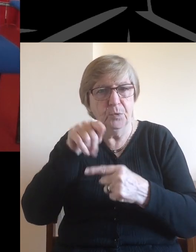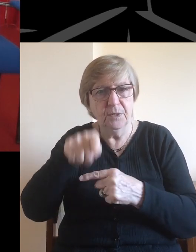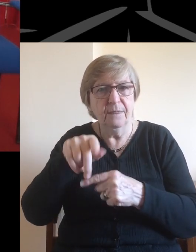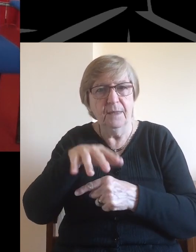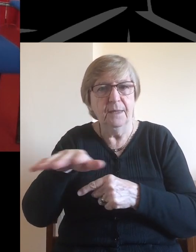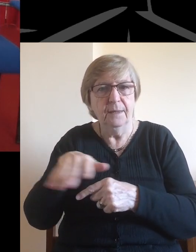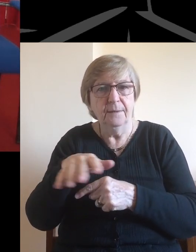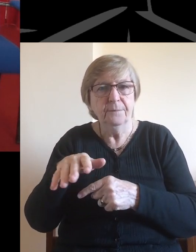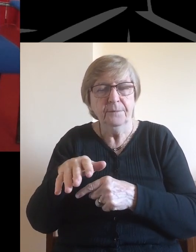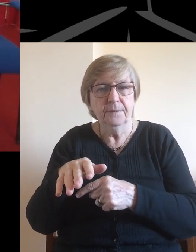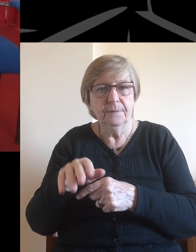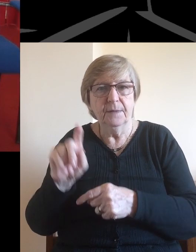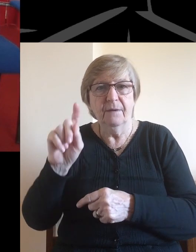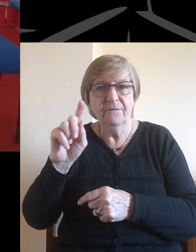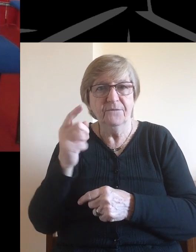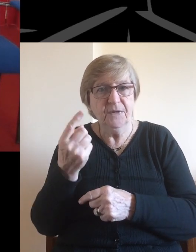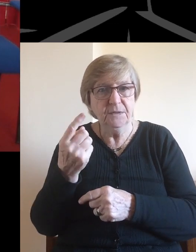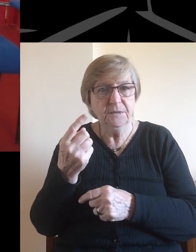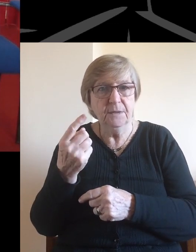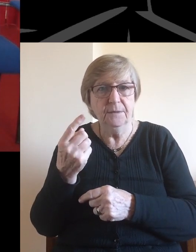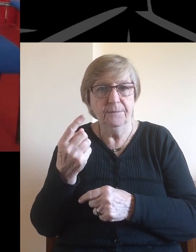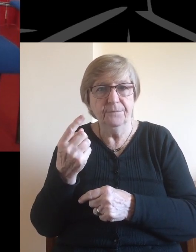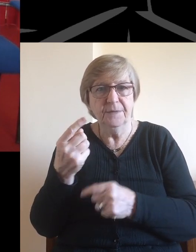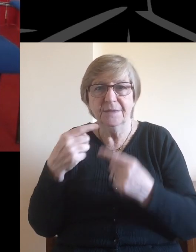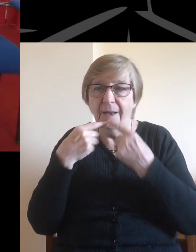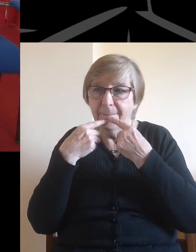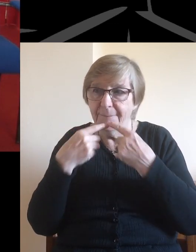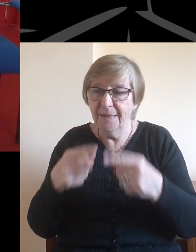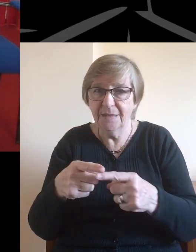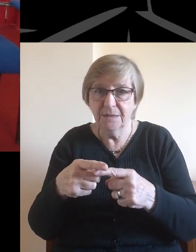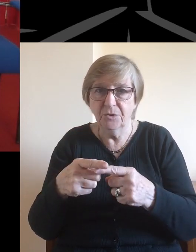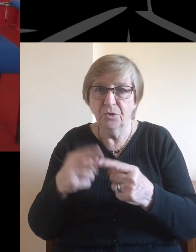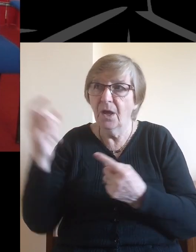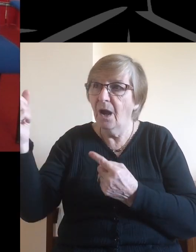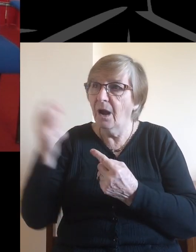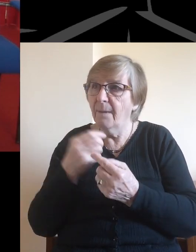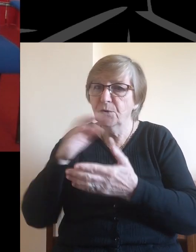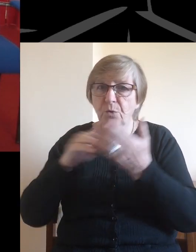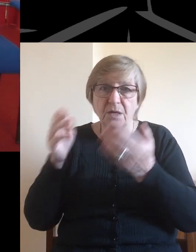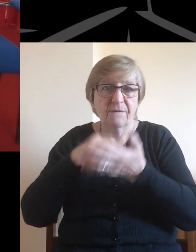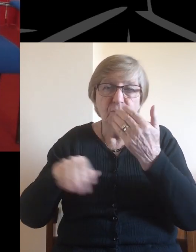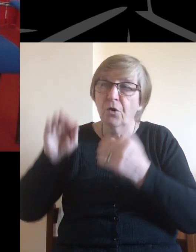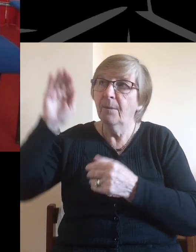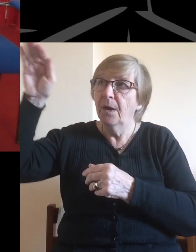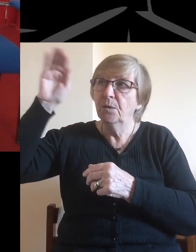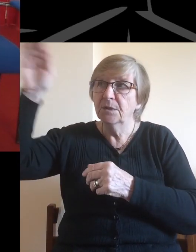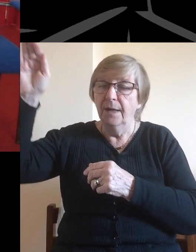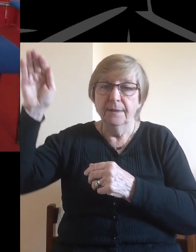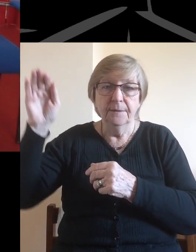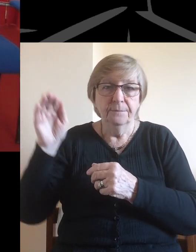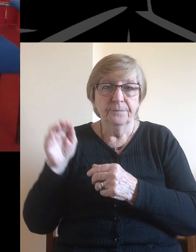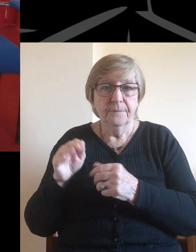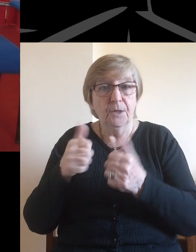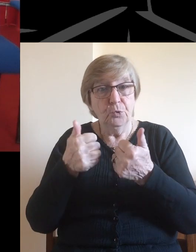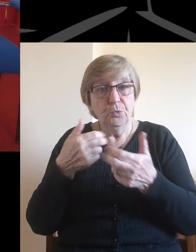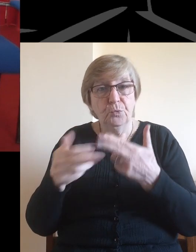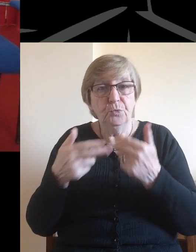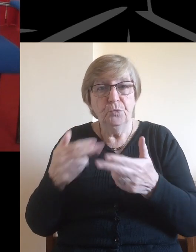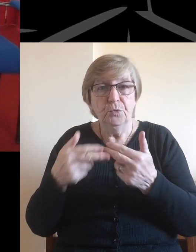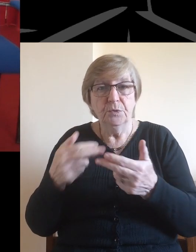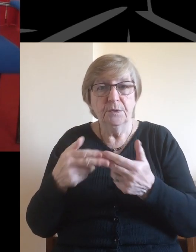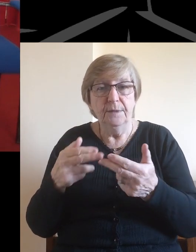See. Firstly, that there's a message that comes to us from beyond, from outside of us, and it's good